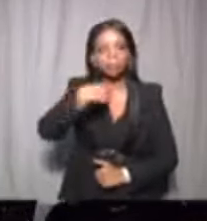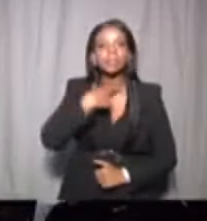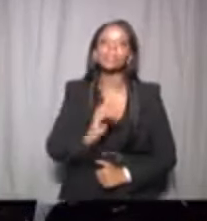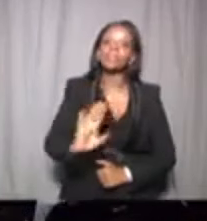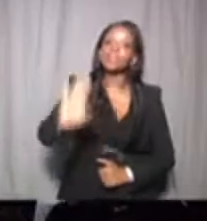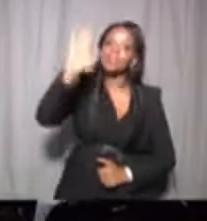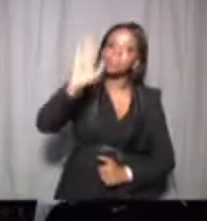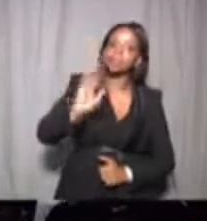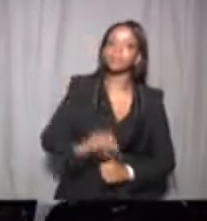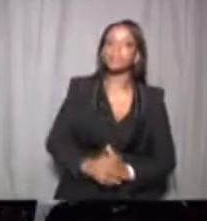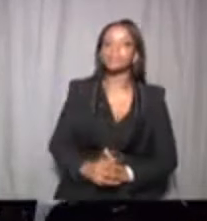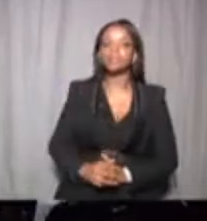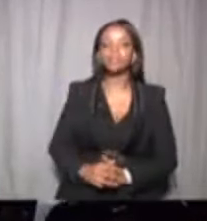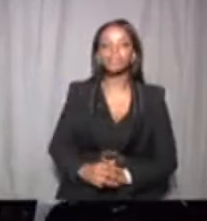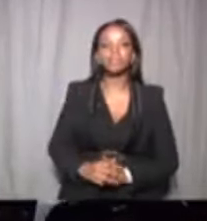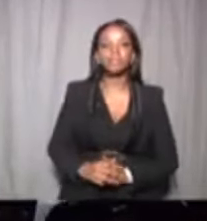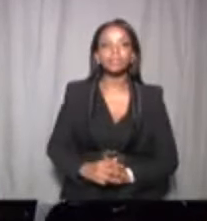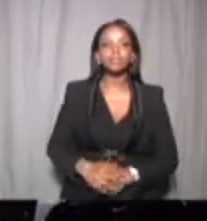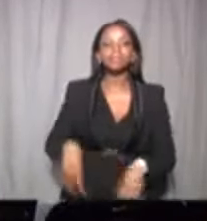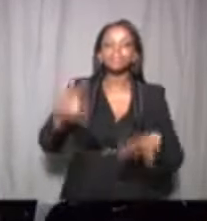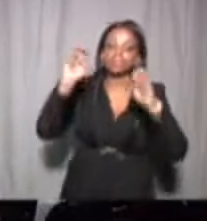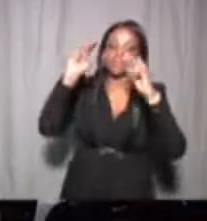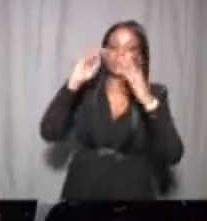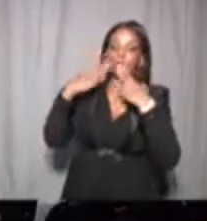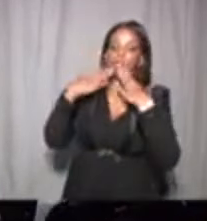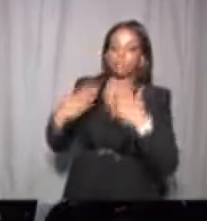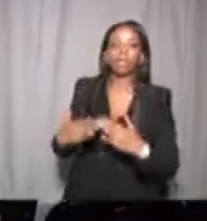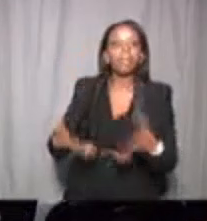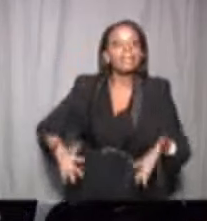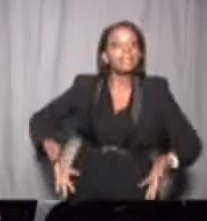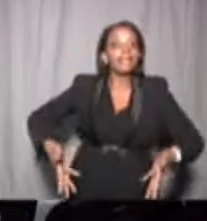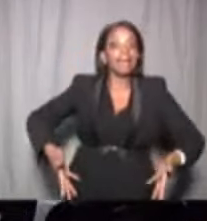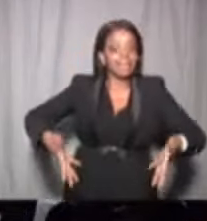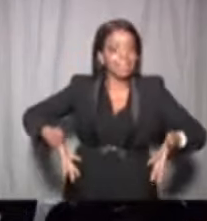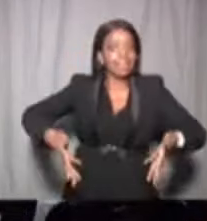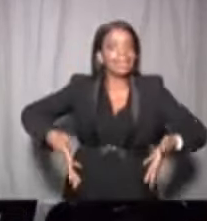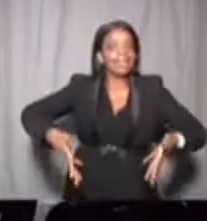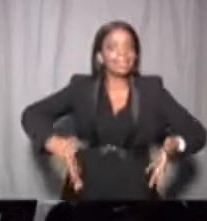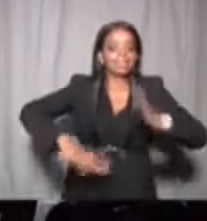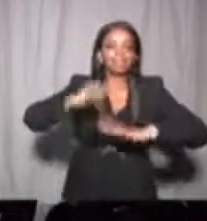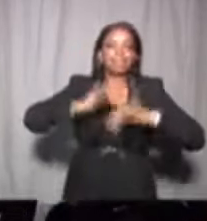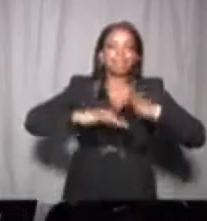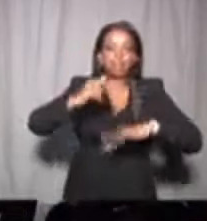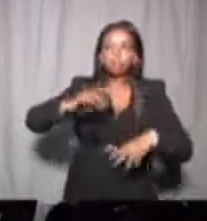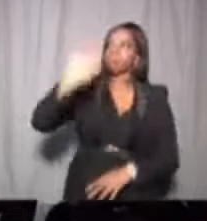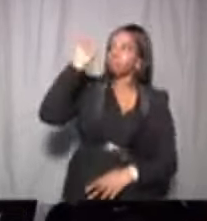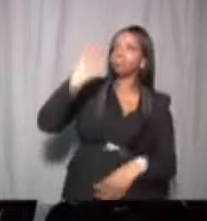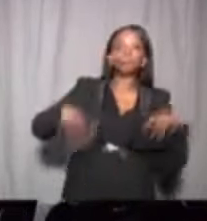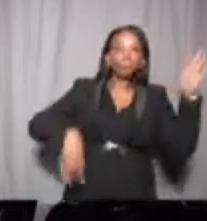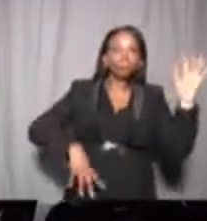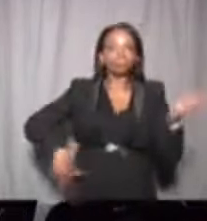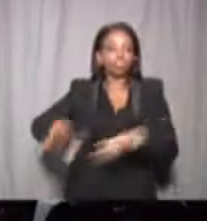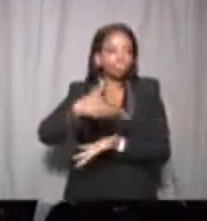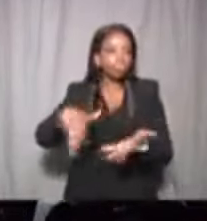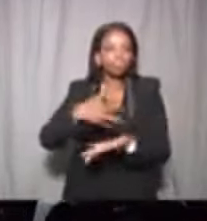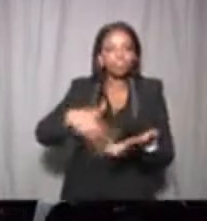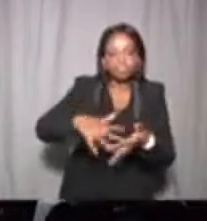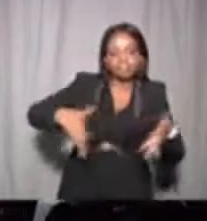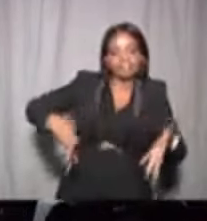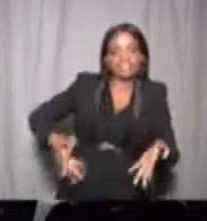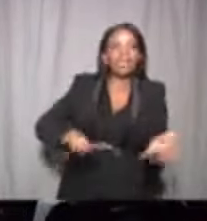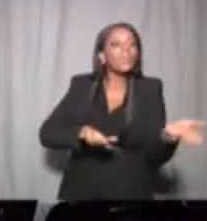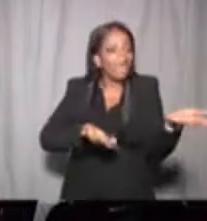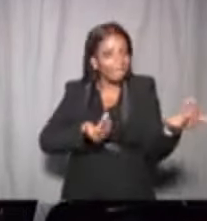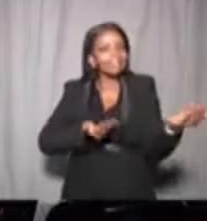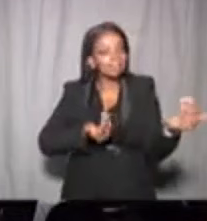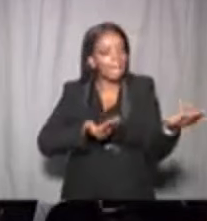Honorable Speaker. Okay, thank you very much. They are inside the building and they are participating, and as expected in their